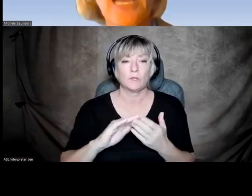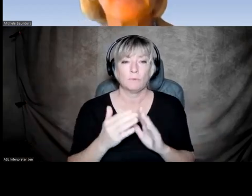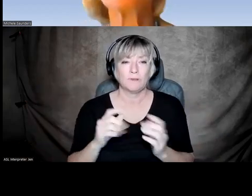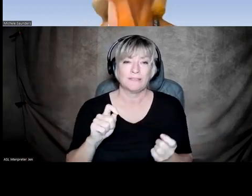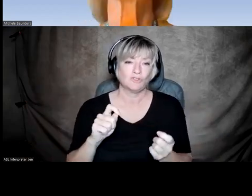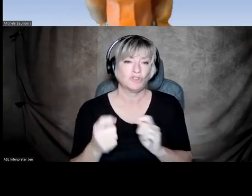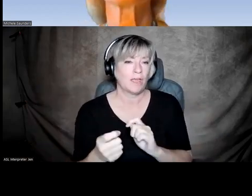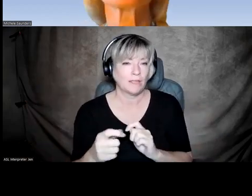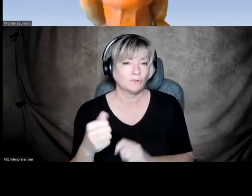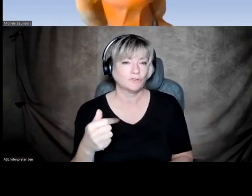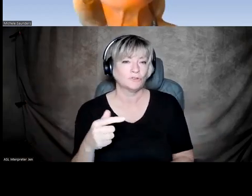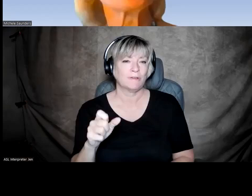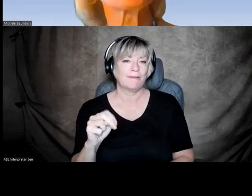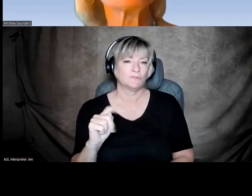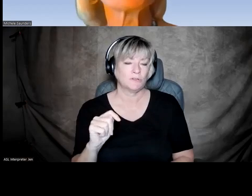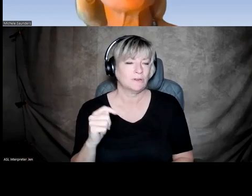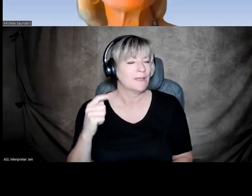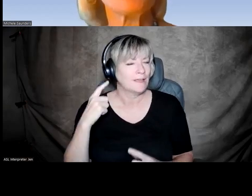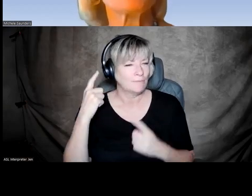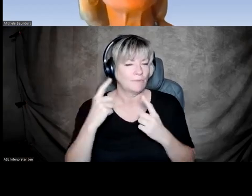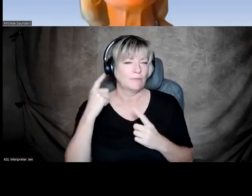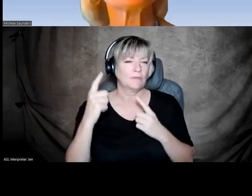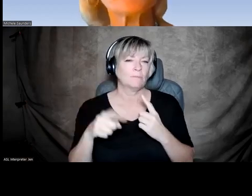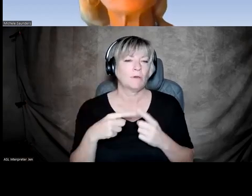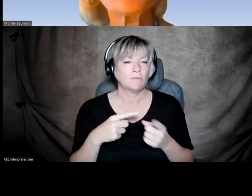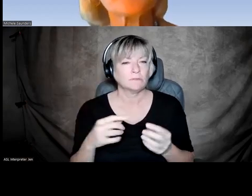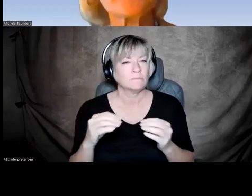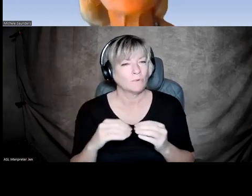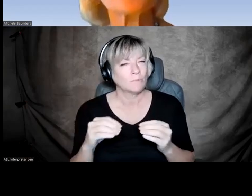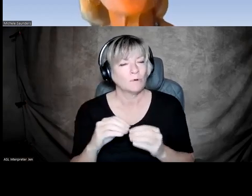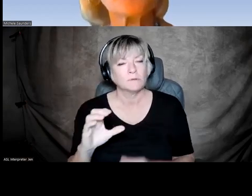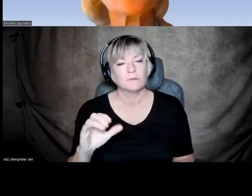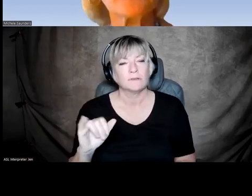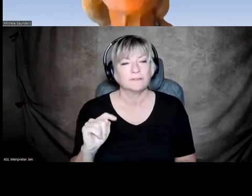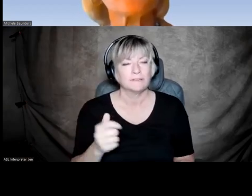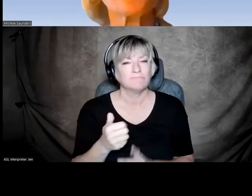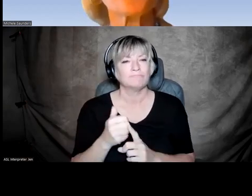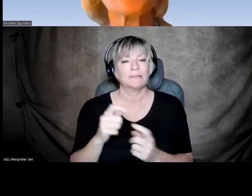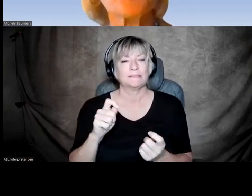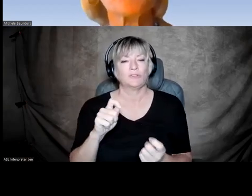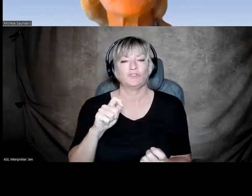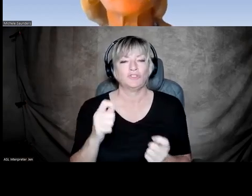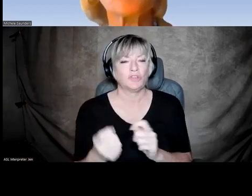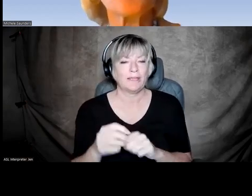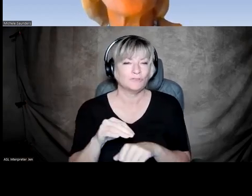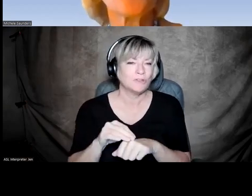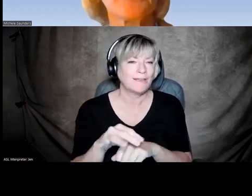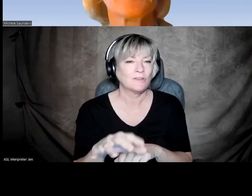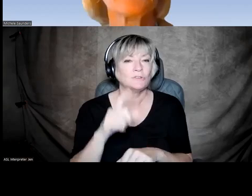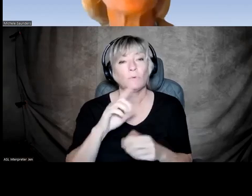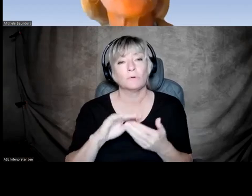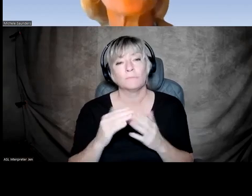agent. That's what I've been thinking about more and more. CIT really is a change agent for communities, and